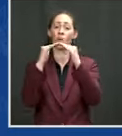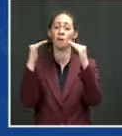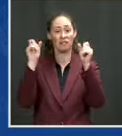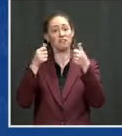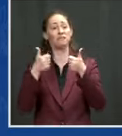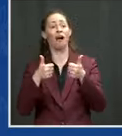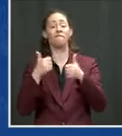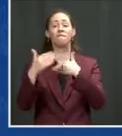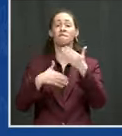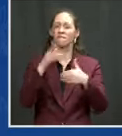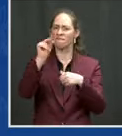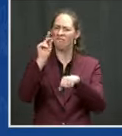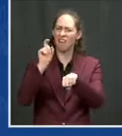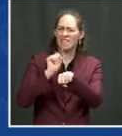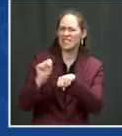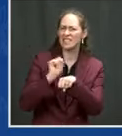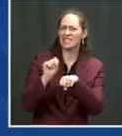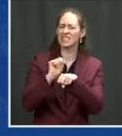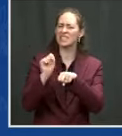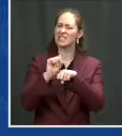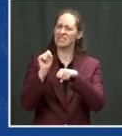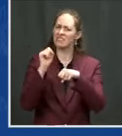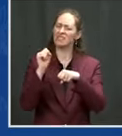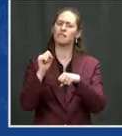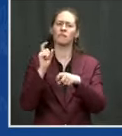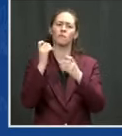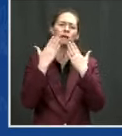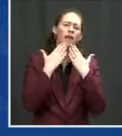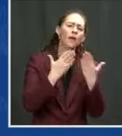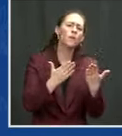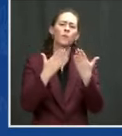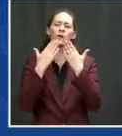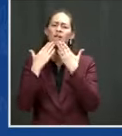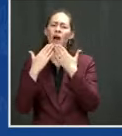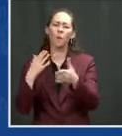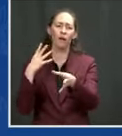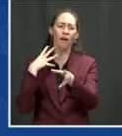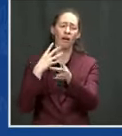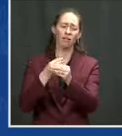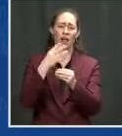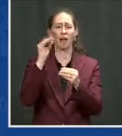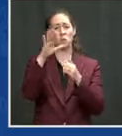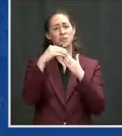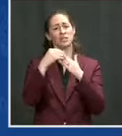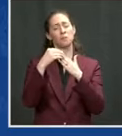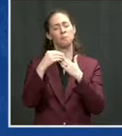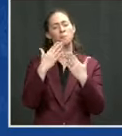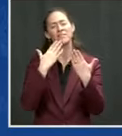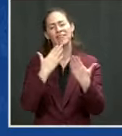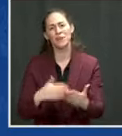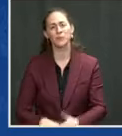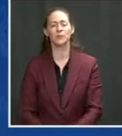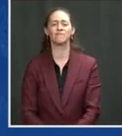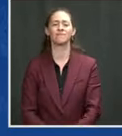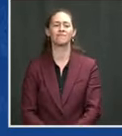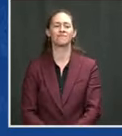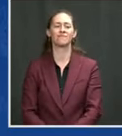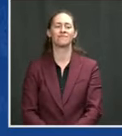doing, for sustaining this commitment, and, of course, for your leadership. Thank you. Well, thank you very much.